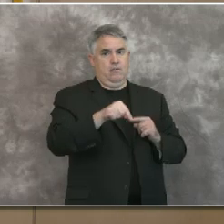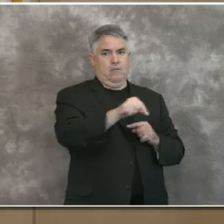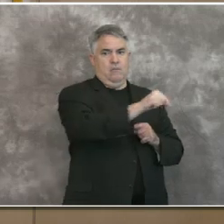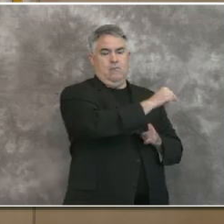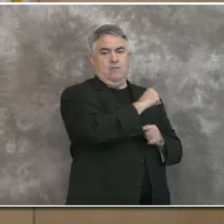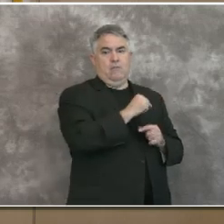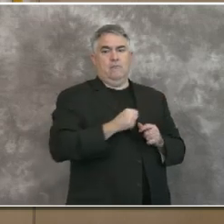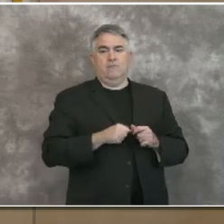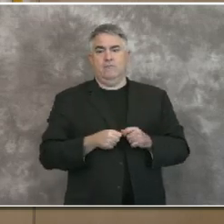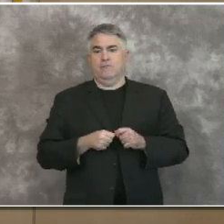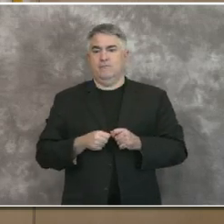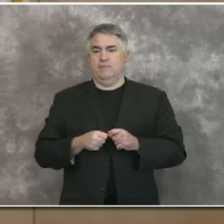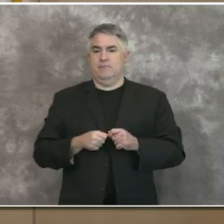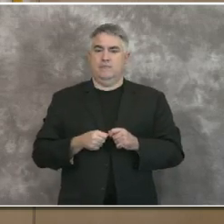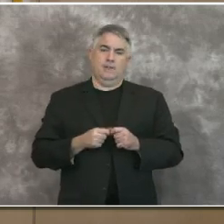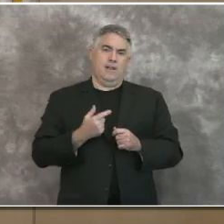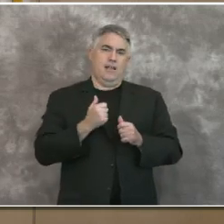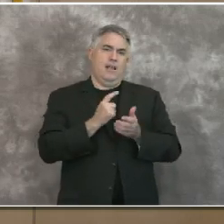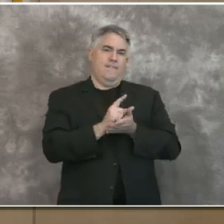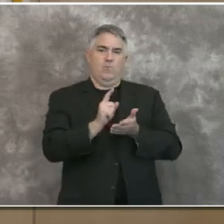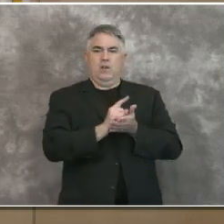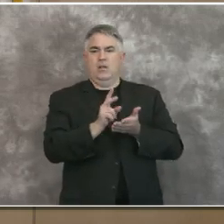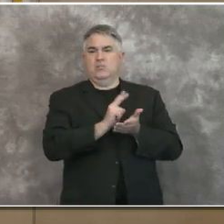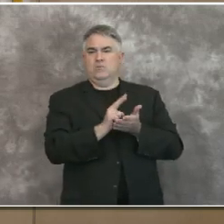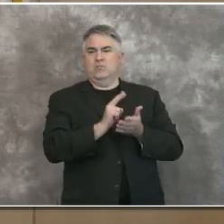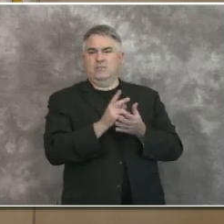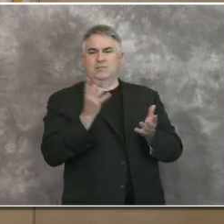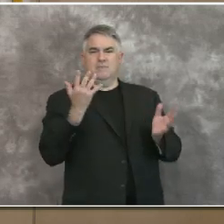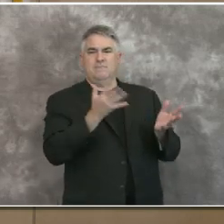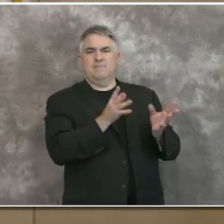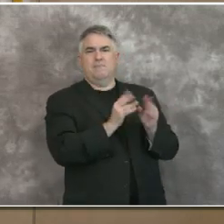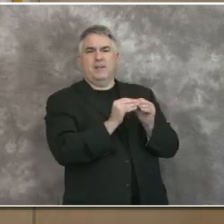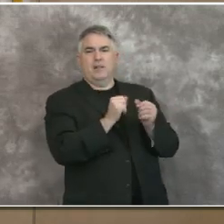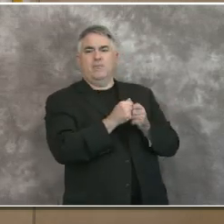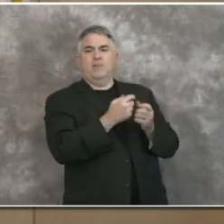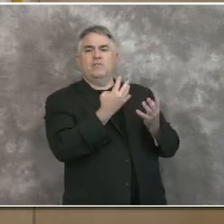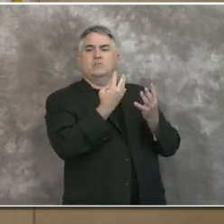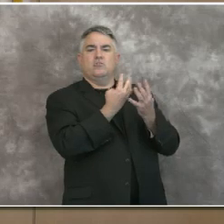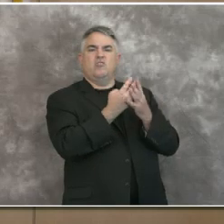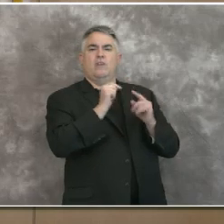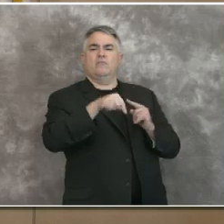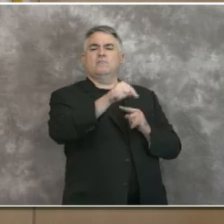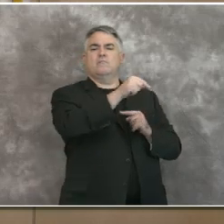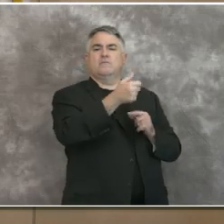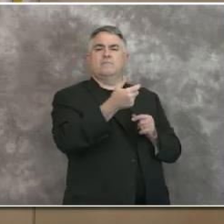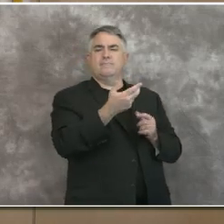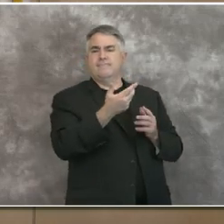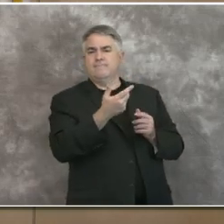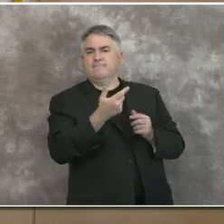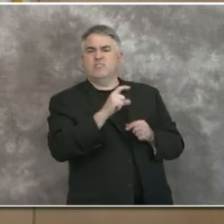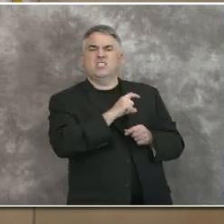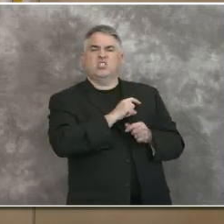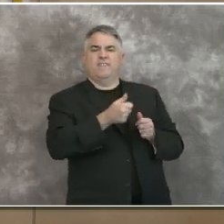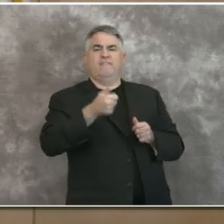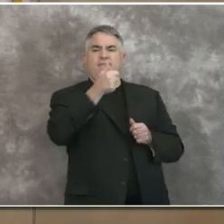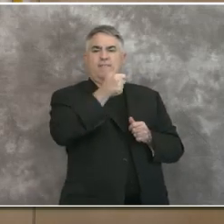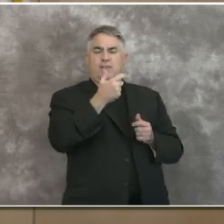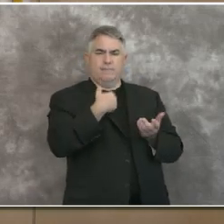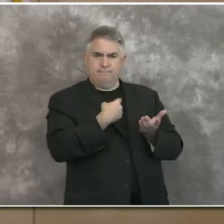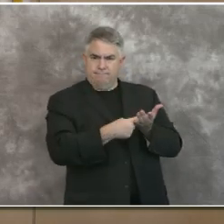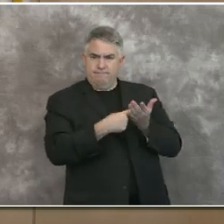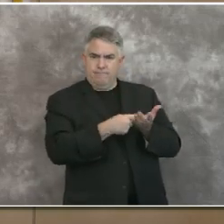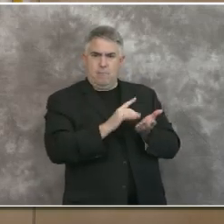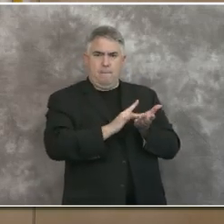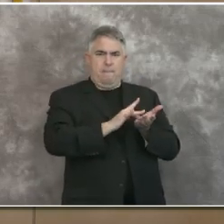weekly or every other 2 weeks with the jail medicals, the jail or the Sheriff's Department's medical